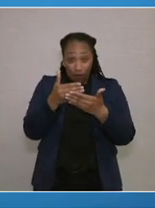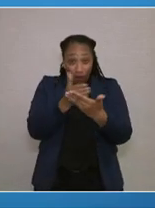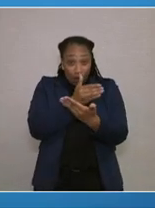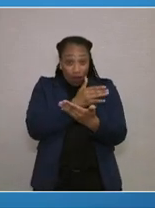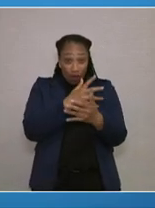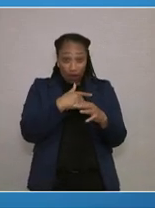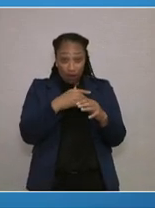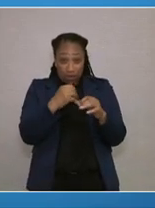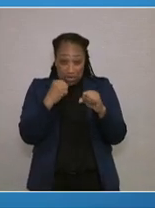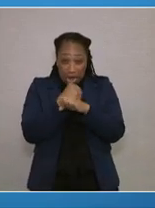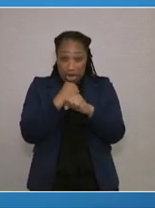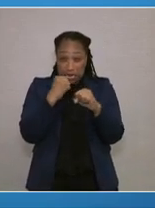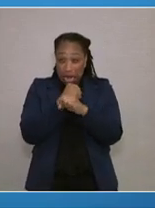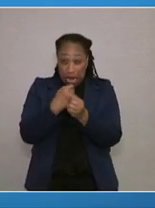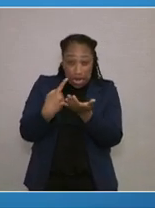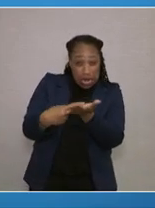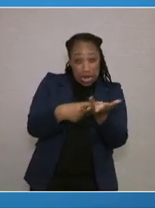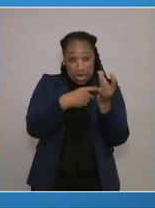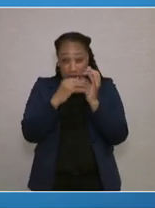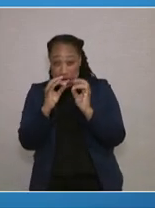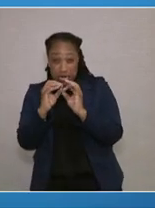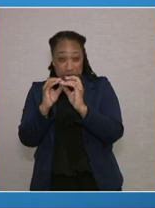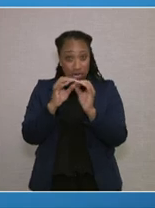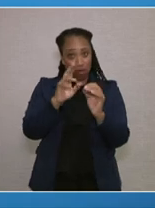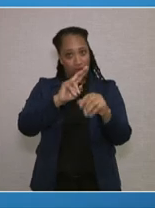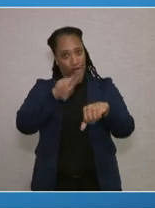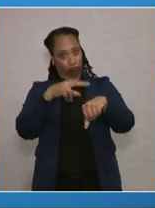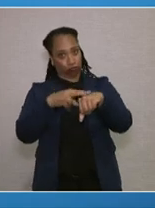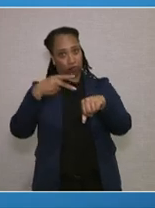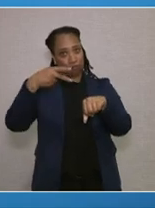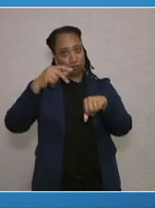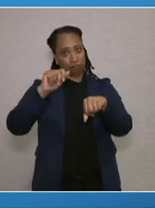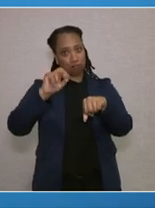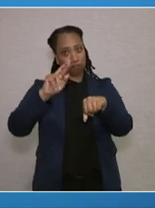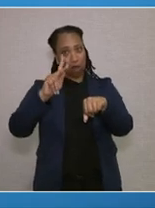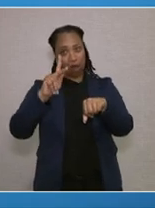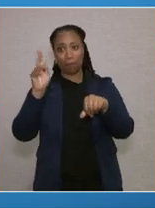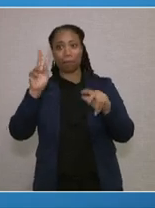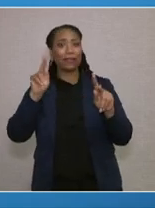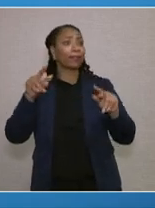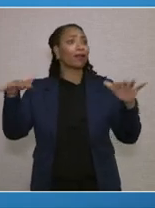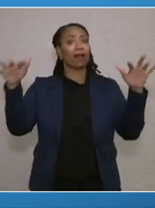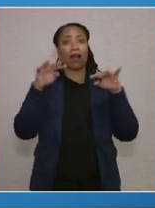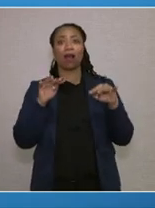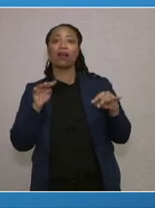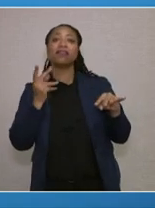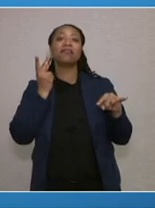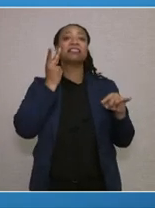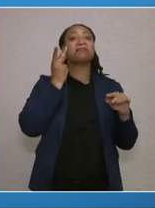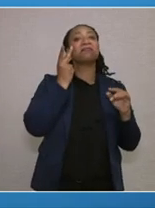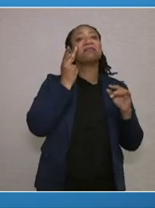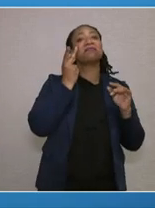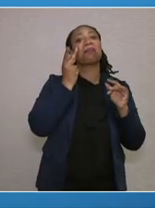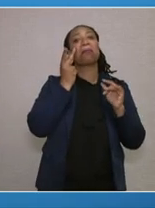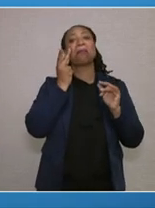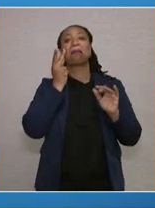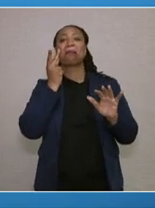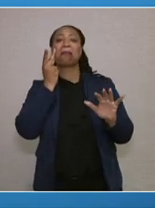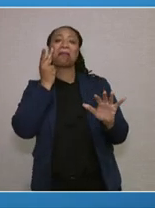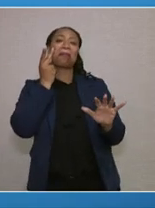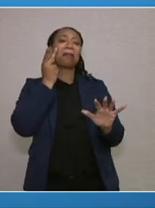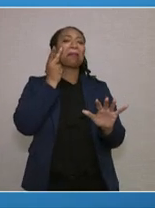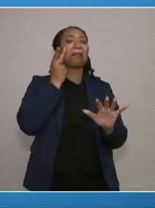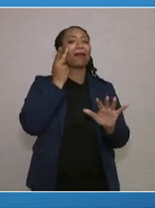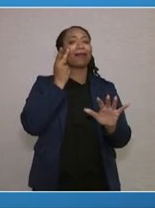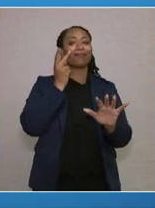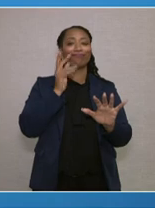closely watched, I'll say. But nobody would question now how great the